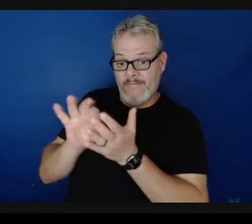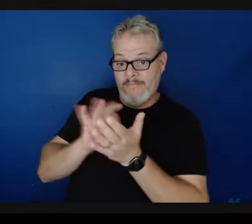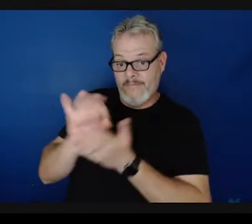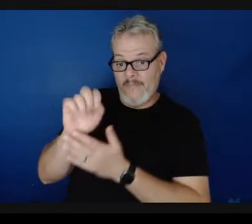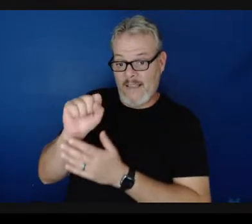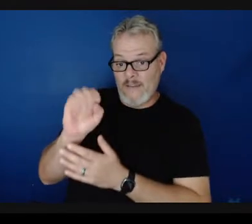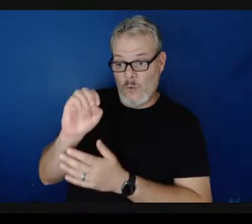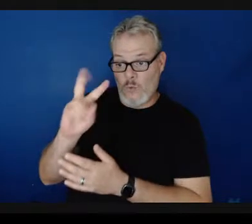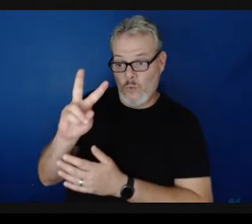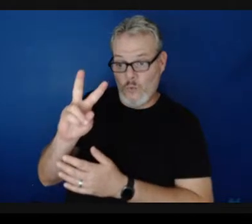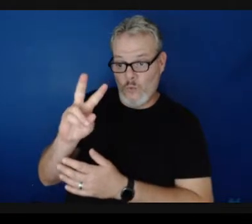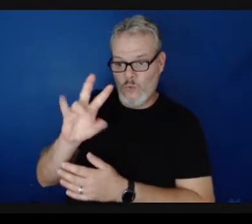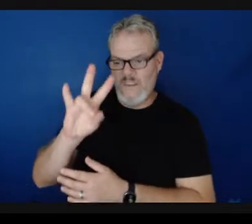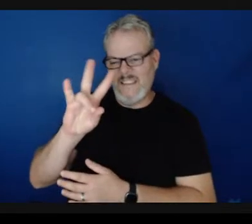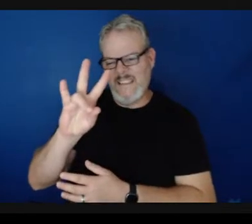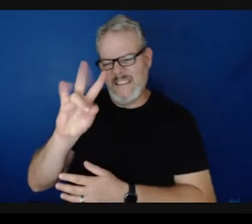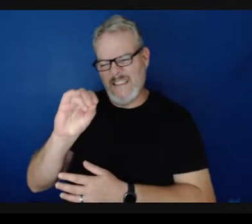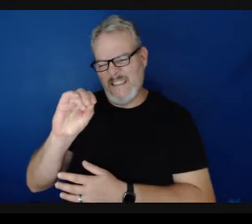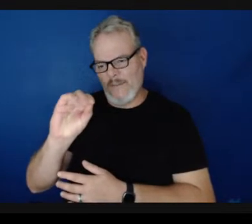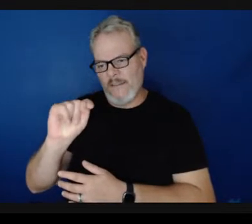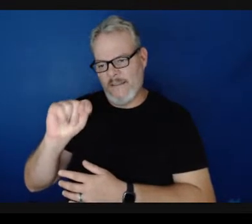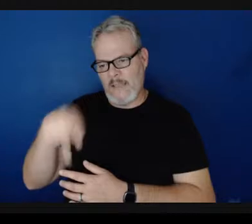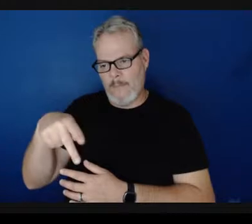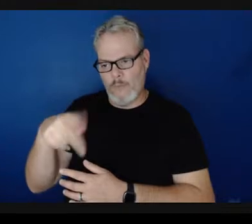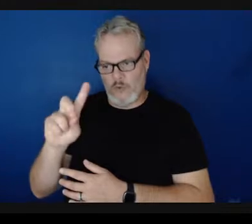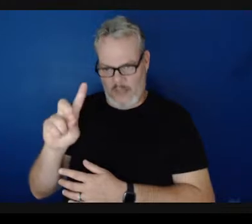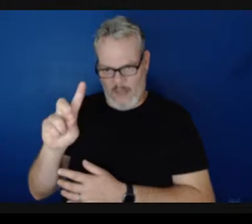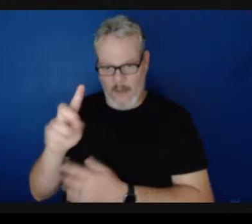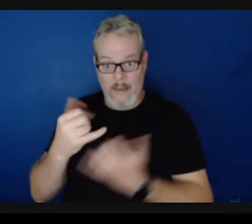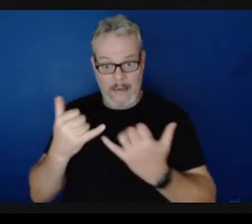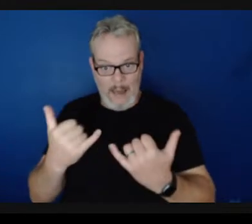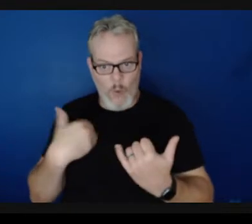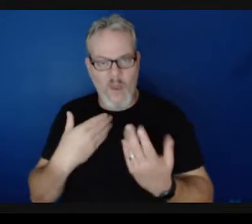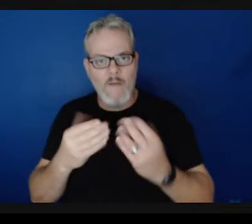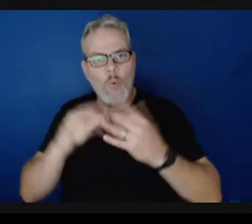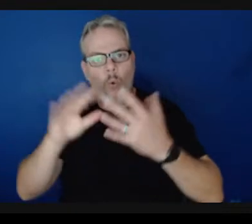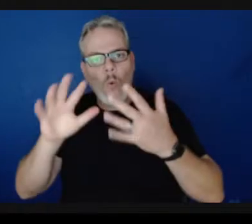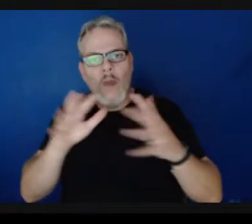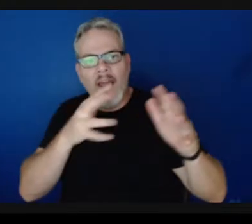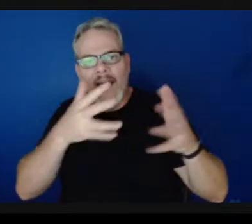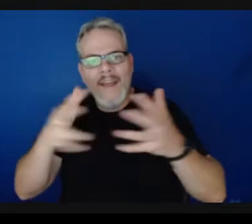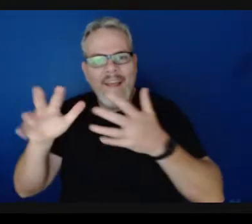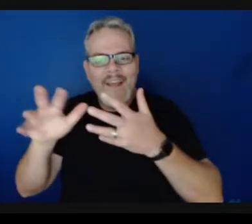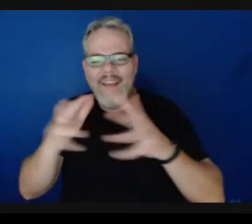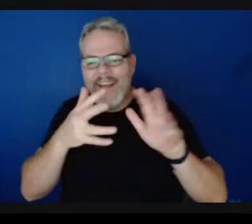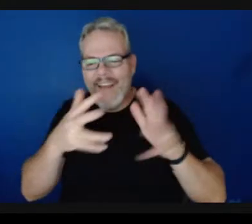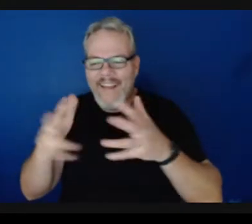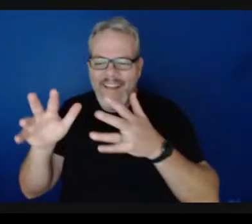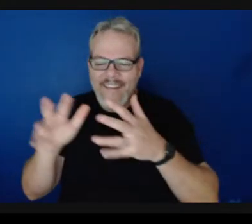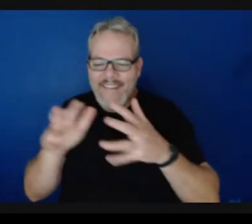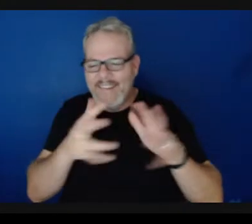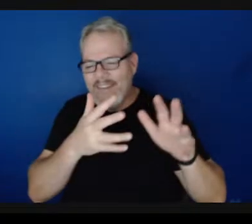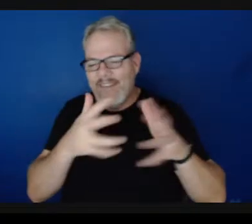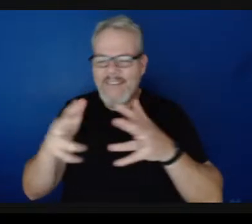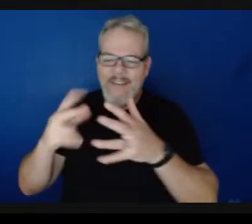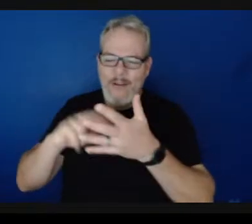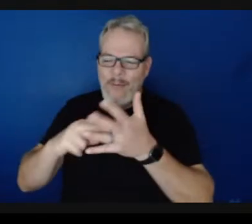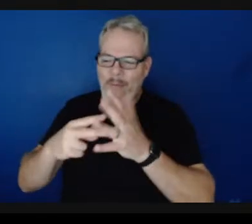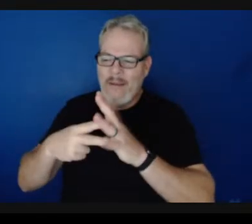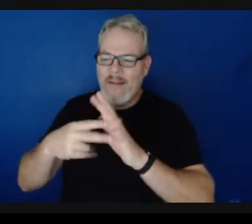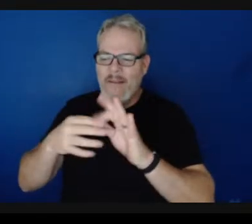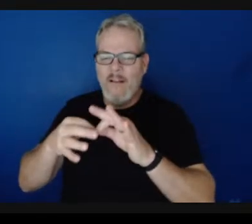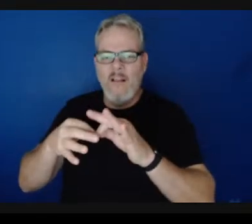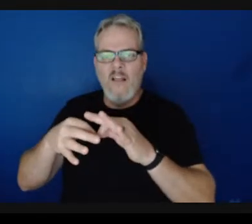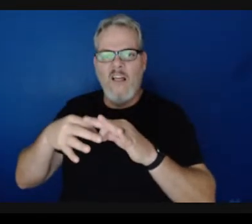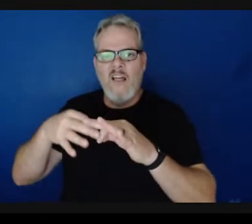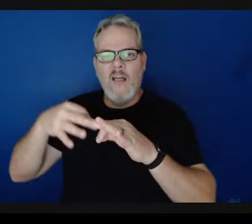Kilauea. Because we've had more Kona winds and unfavorable weather, there's been a delay in